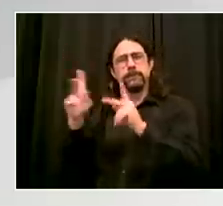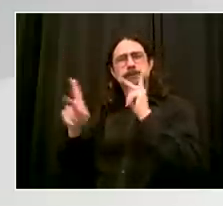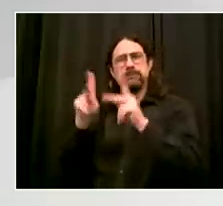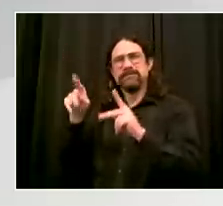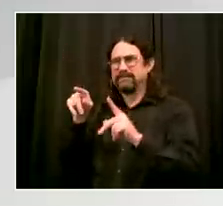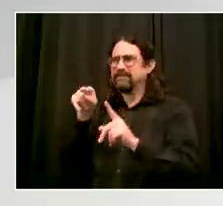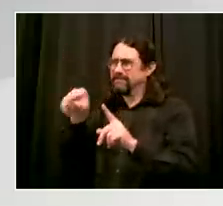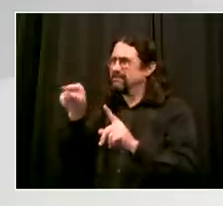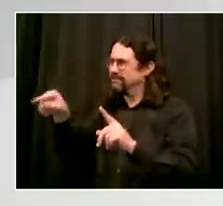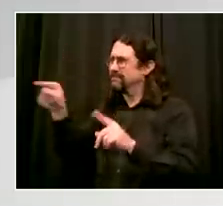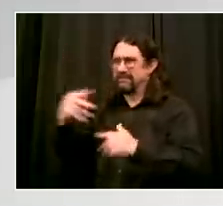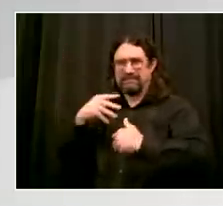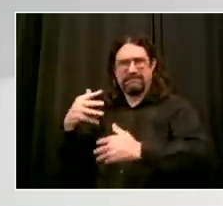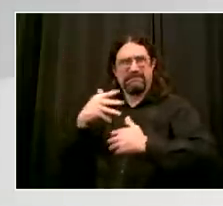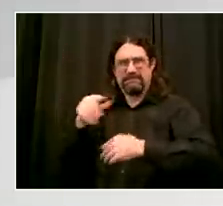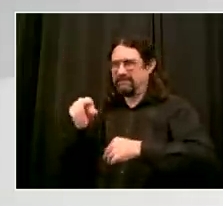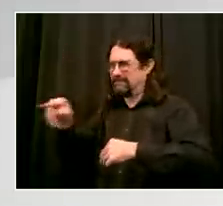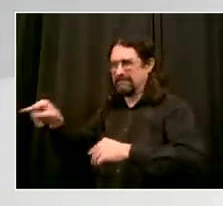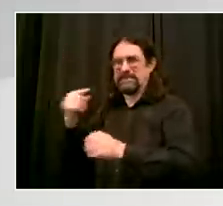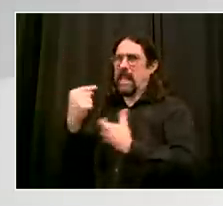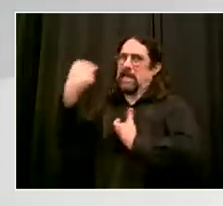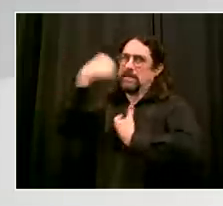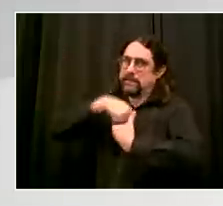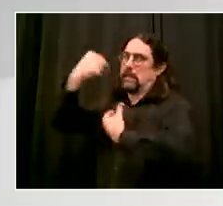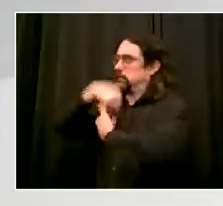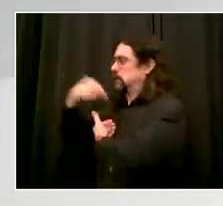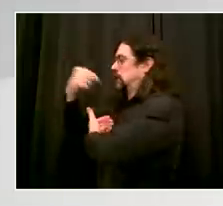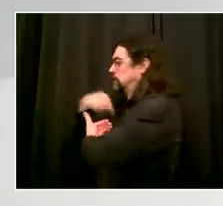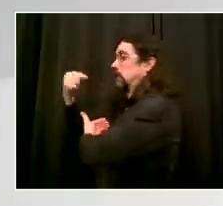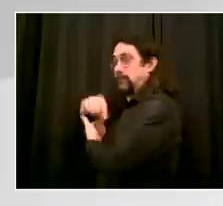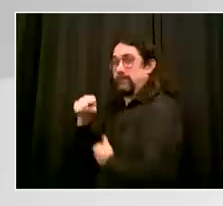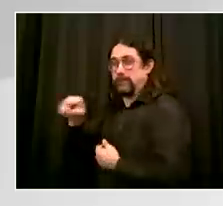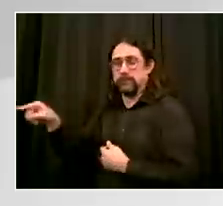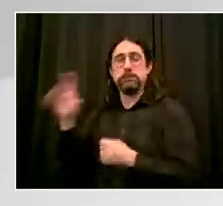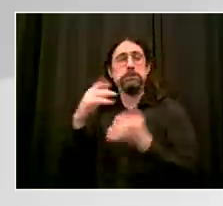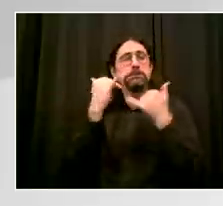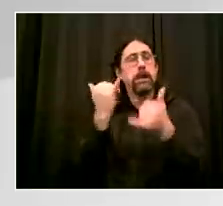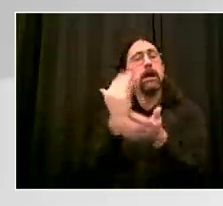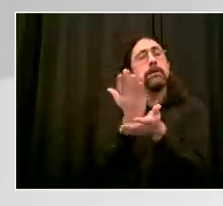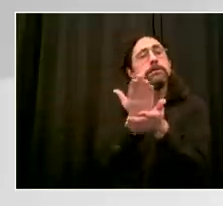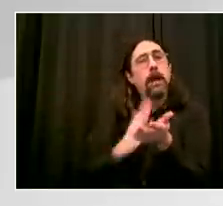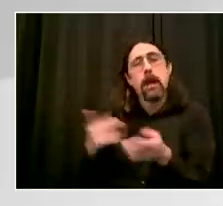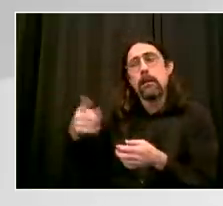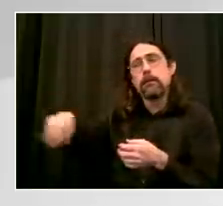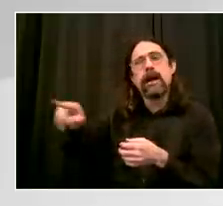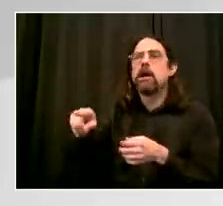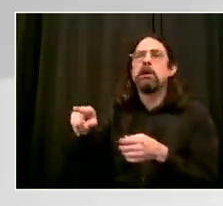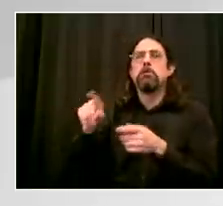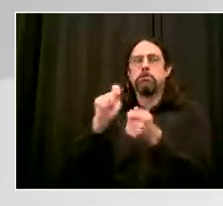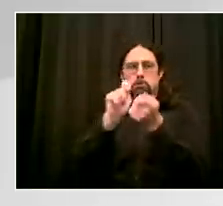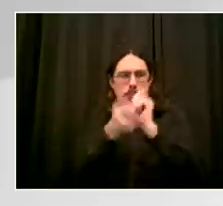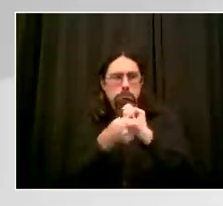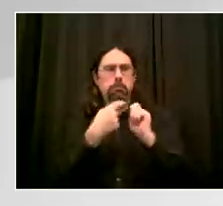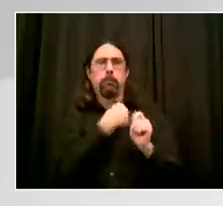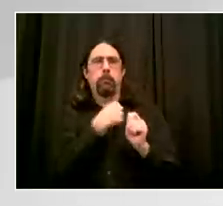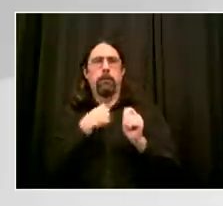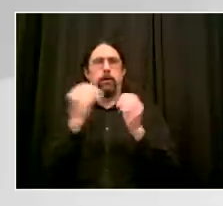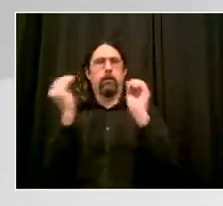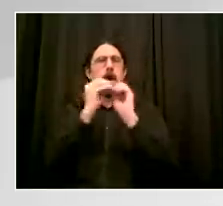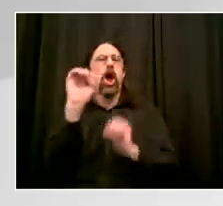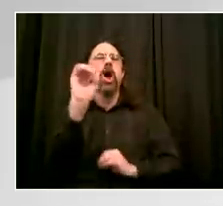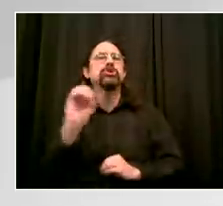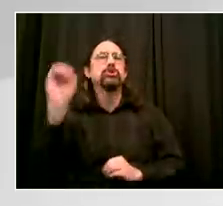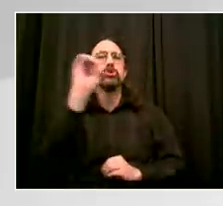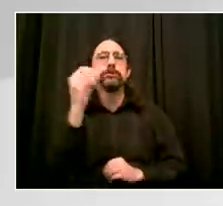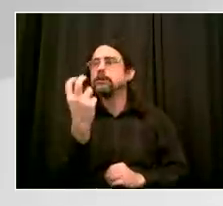it's a combination of preparing our facilities and being able to better care for patients so that we do not